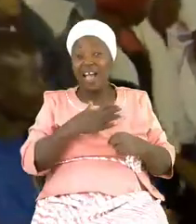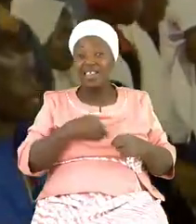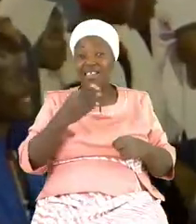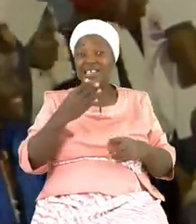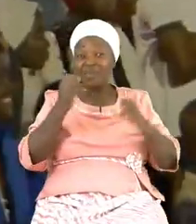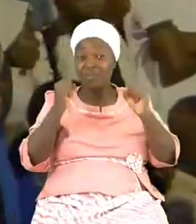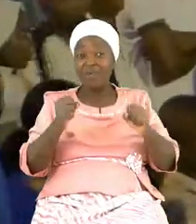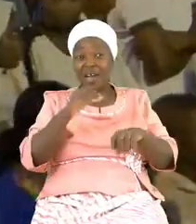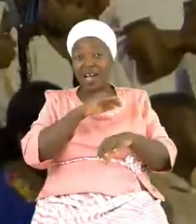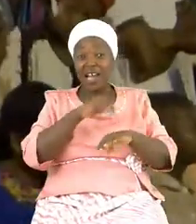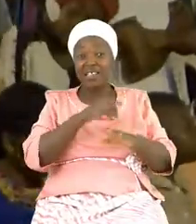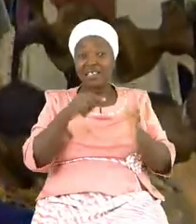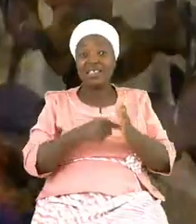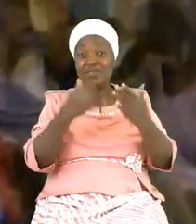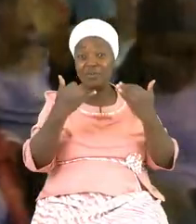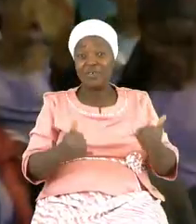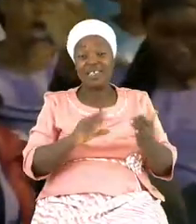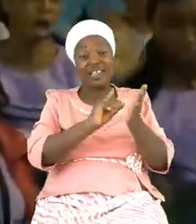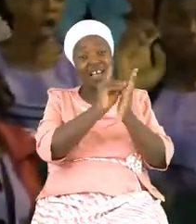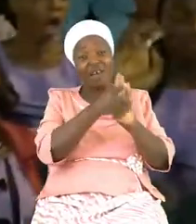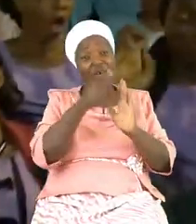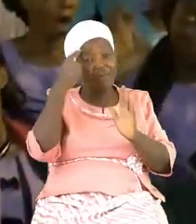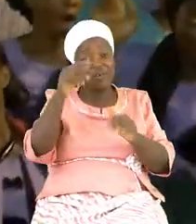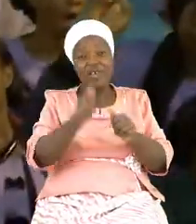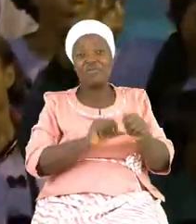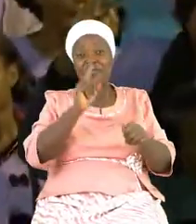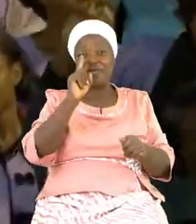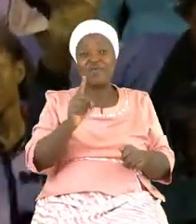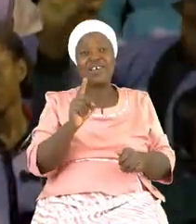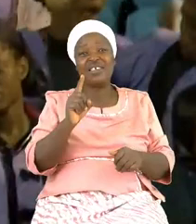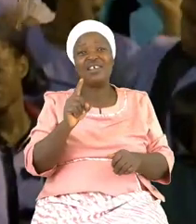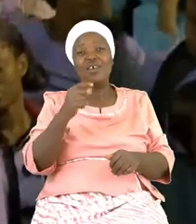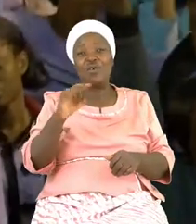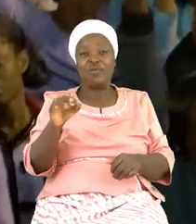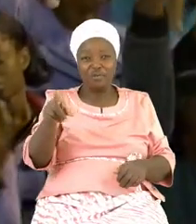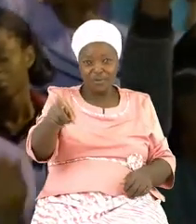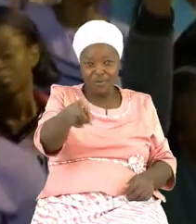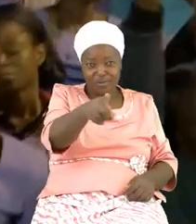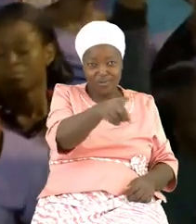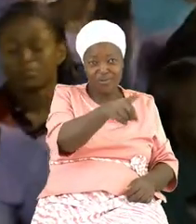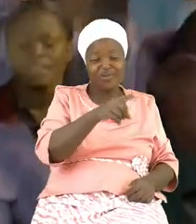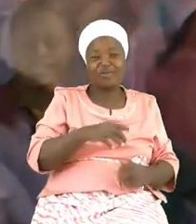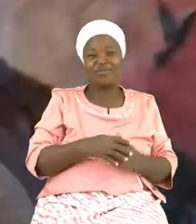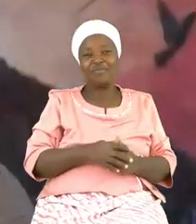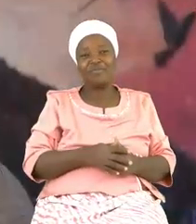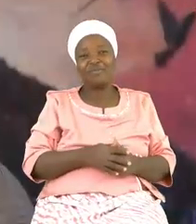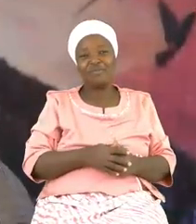present hour for every one of you. It's my time.